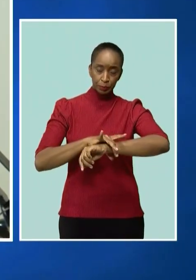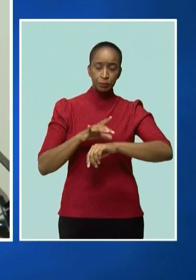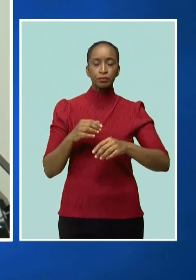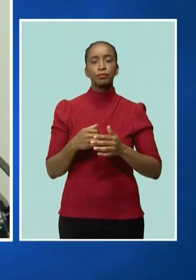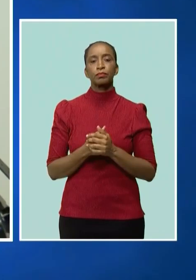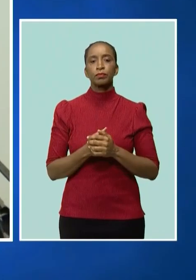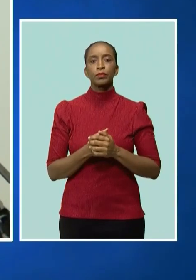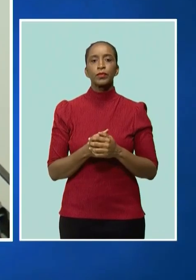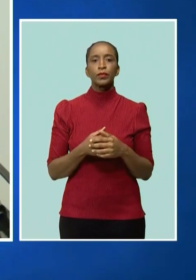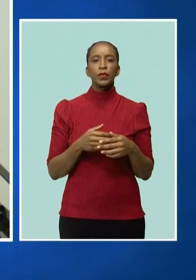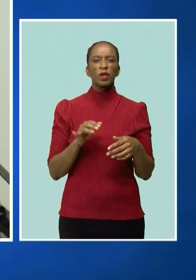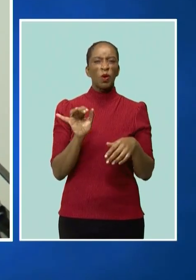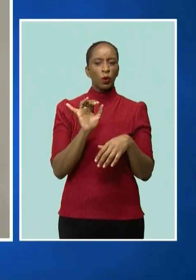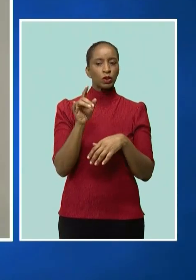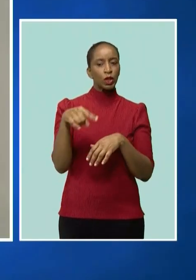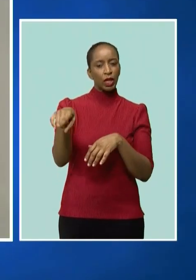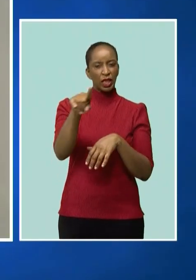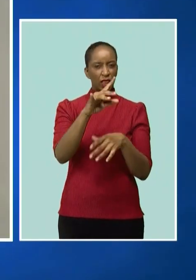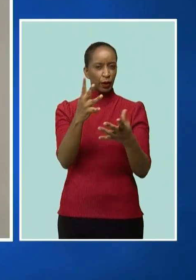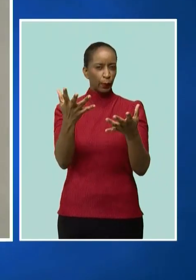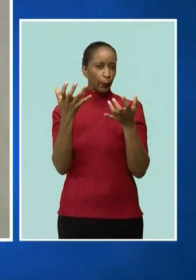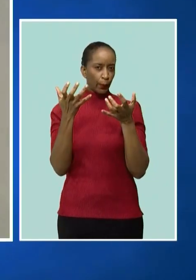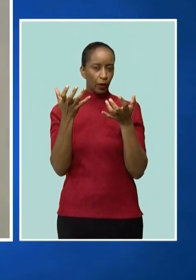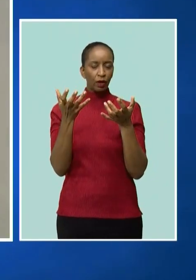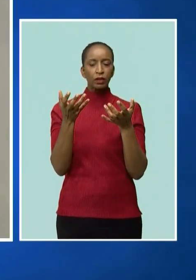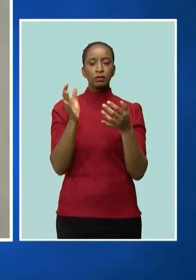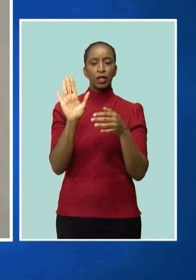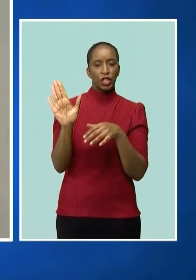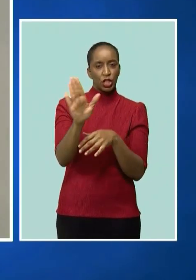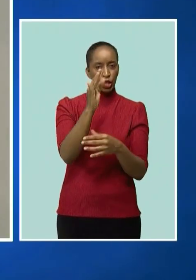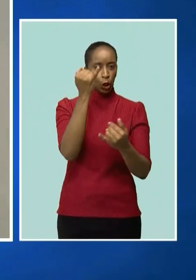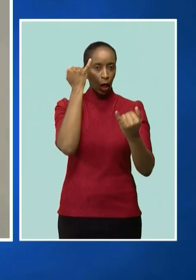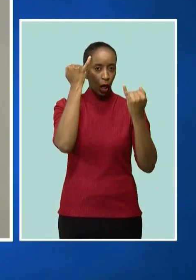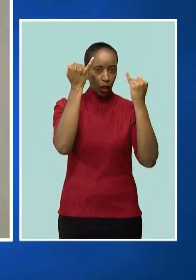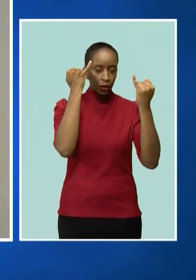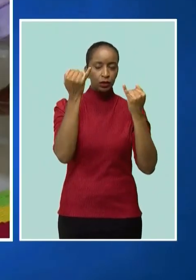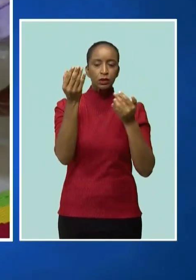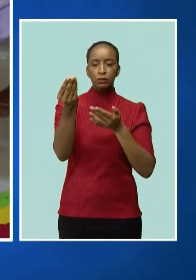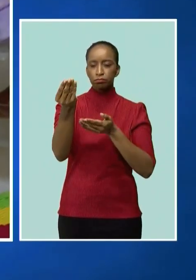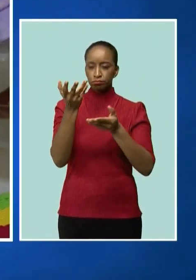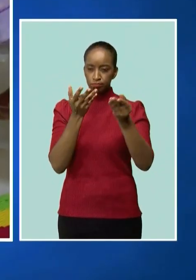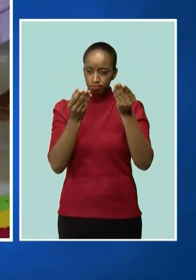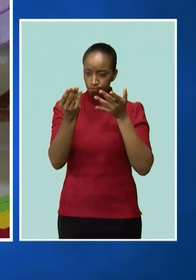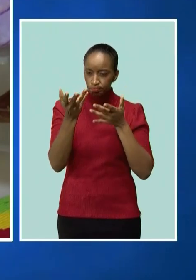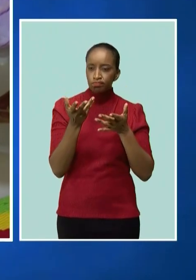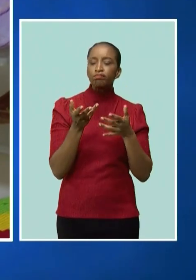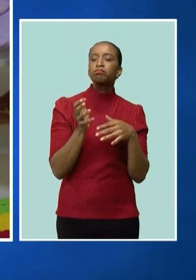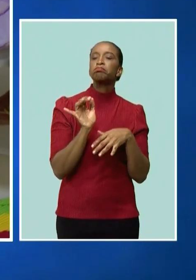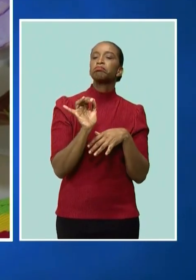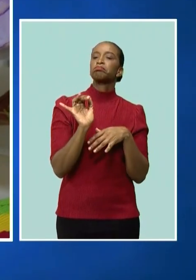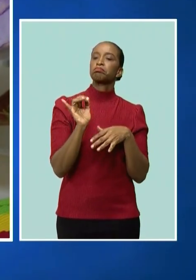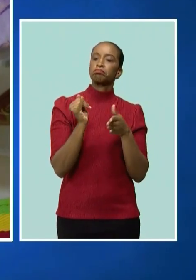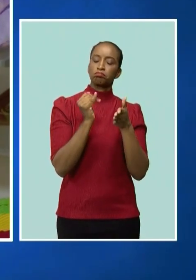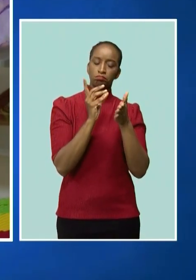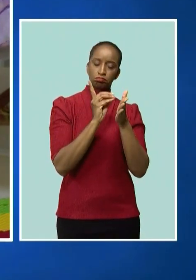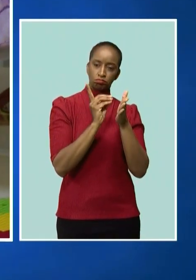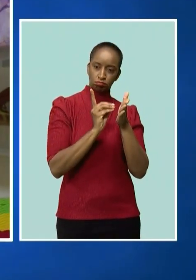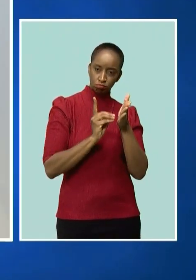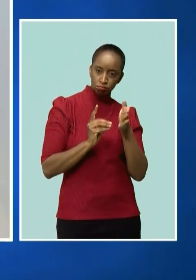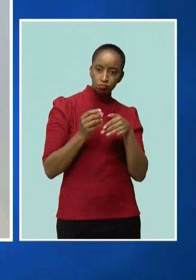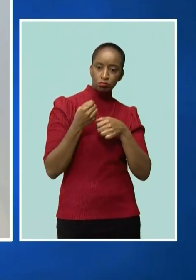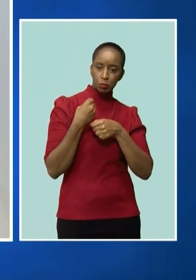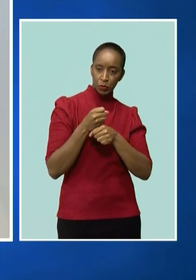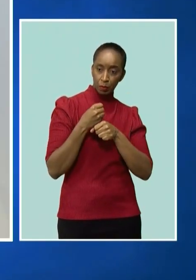incorporate custom orders for my customers so that I will be able to build a customer relationship with myself and my